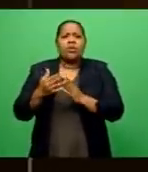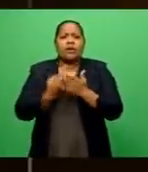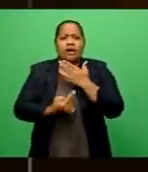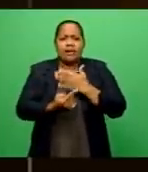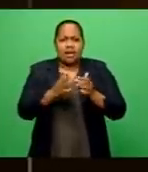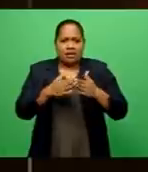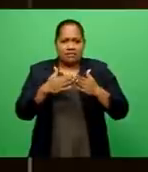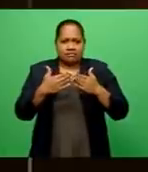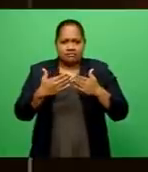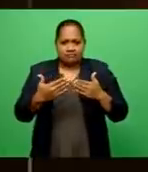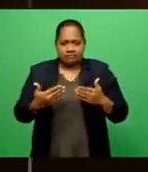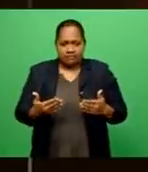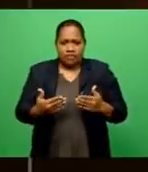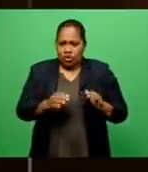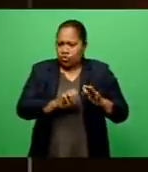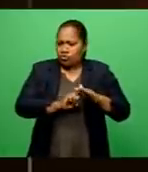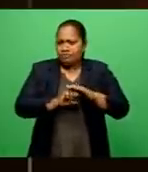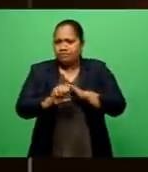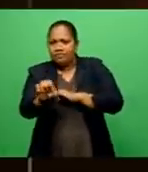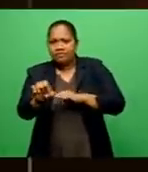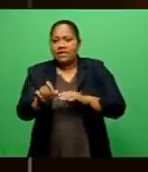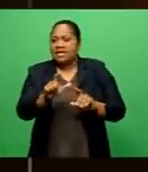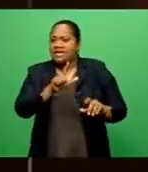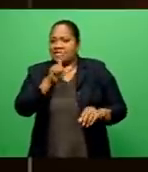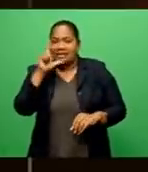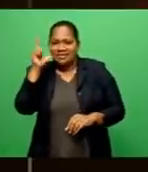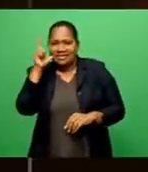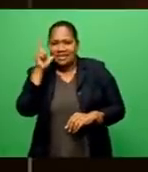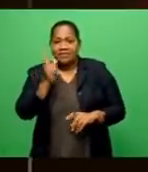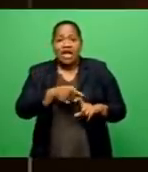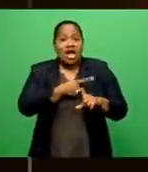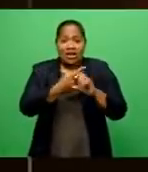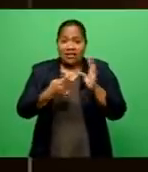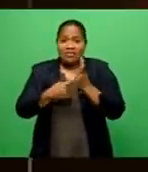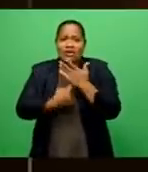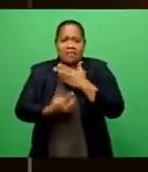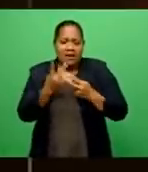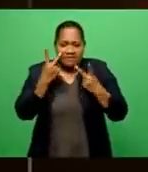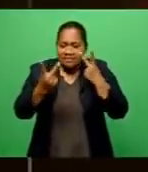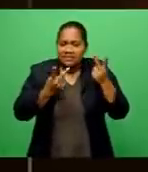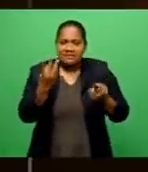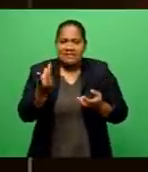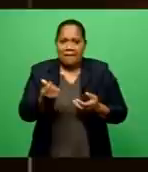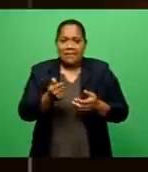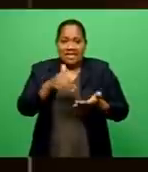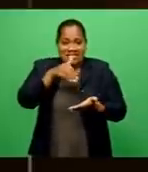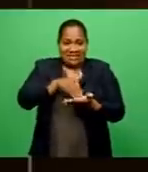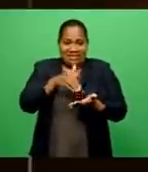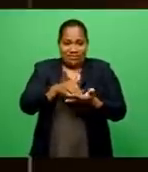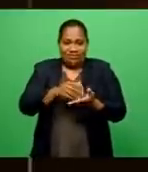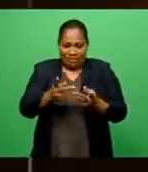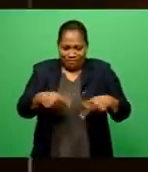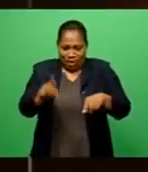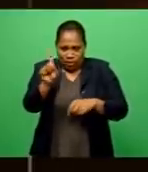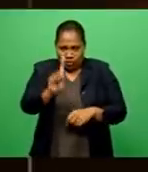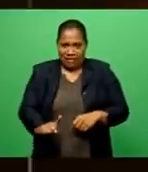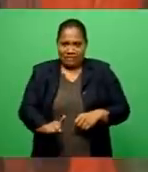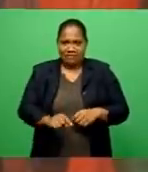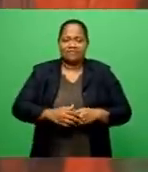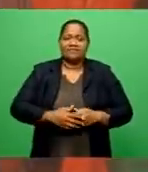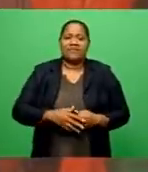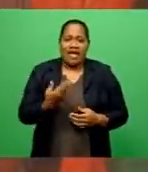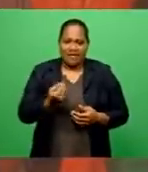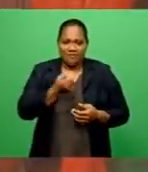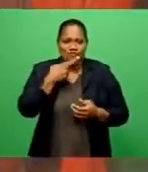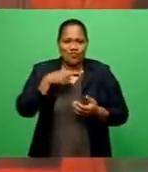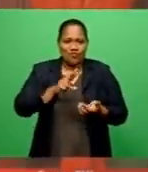standby to evacuate yesterday. Karalaini Tavi visited some centers around the Central Division today and files this report.